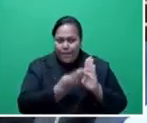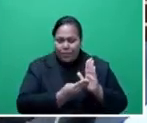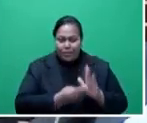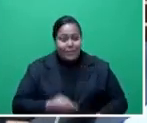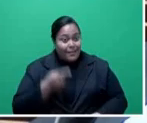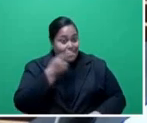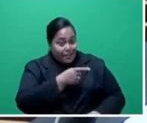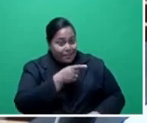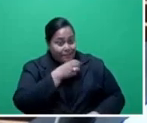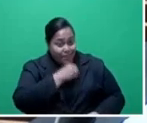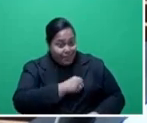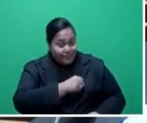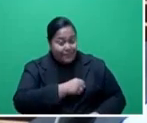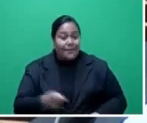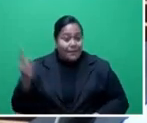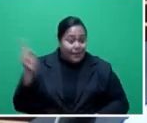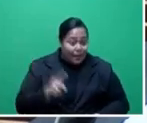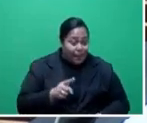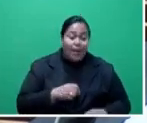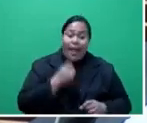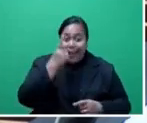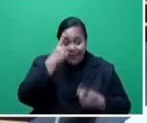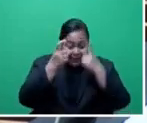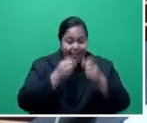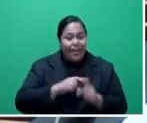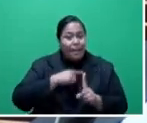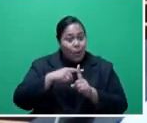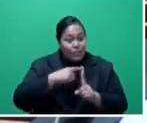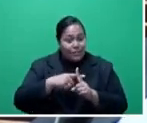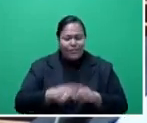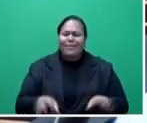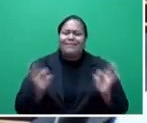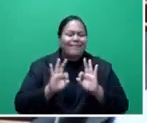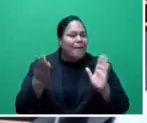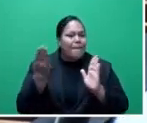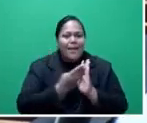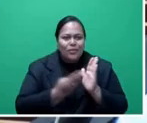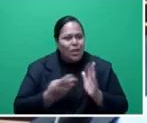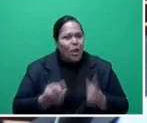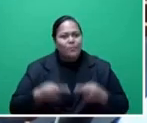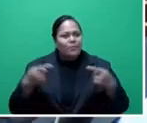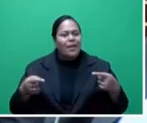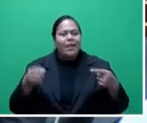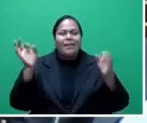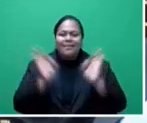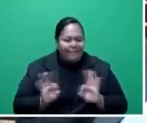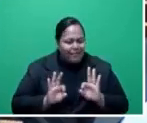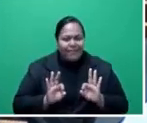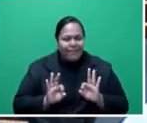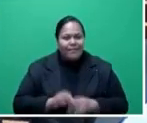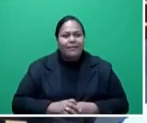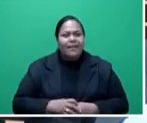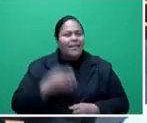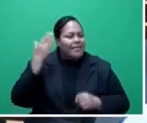man ever come up with an alternative budget. Not once. Not once.